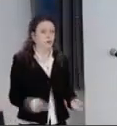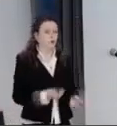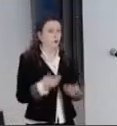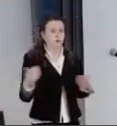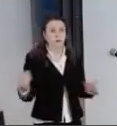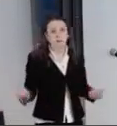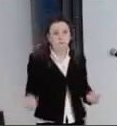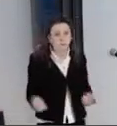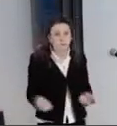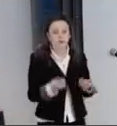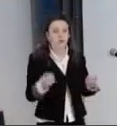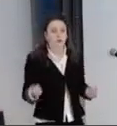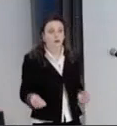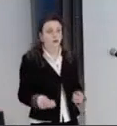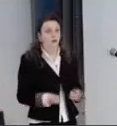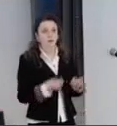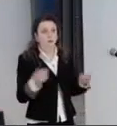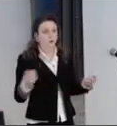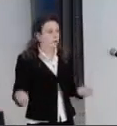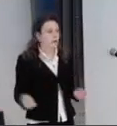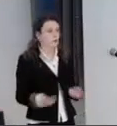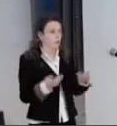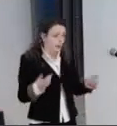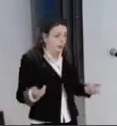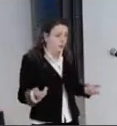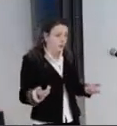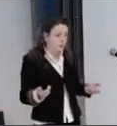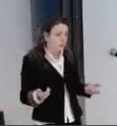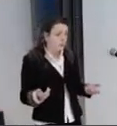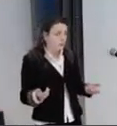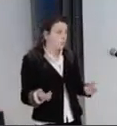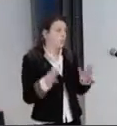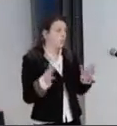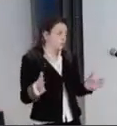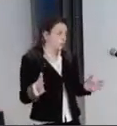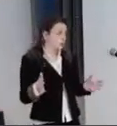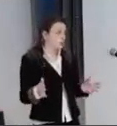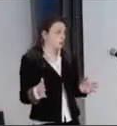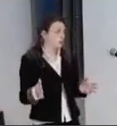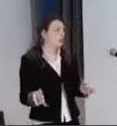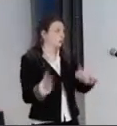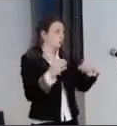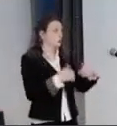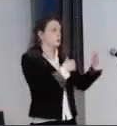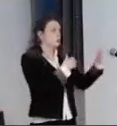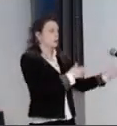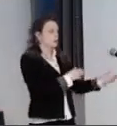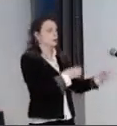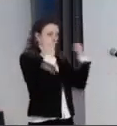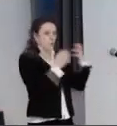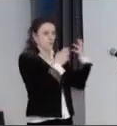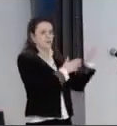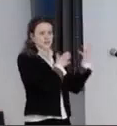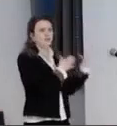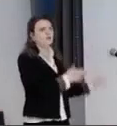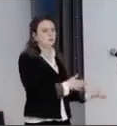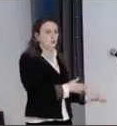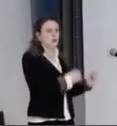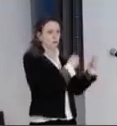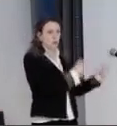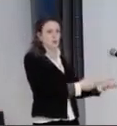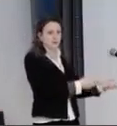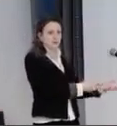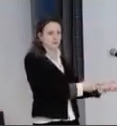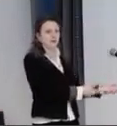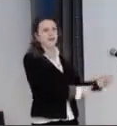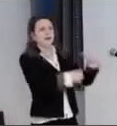also draw on like natural elements. So you've got a choice. And I think that reproducing, like so convincingly